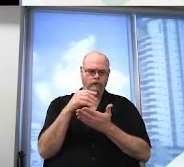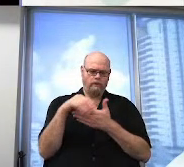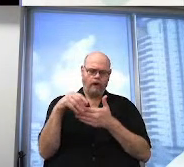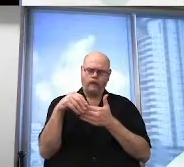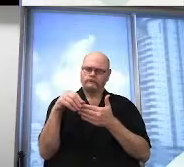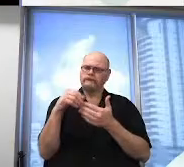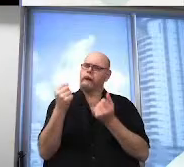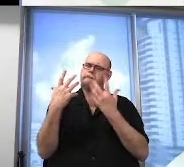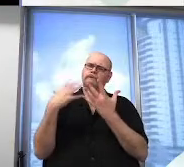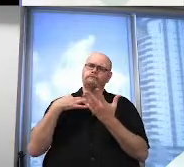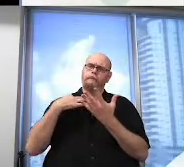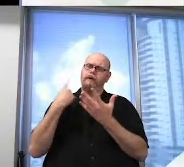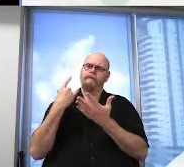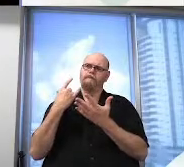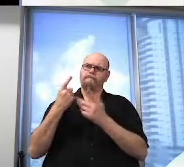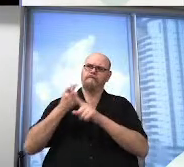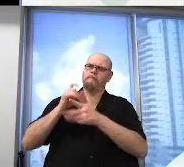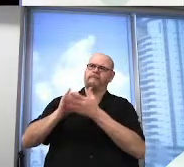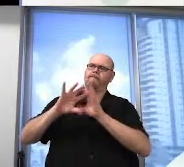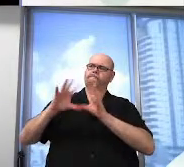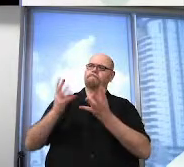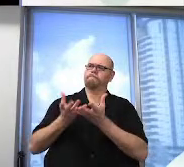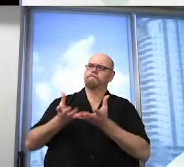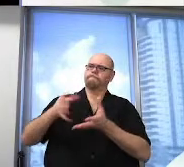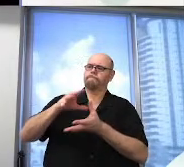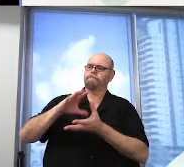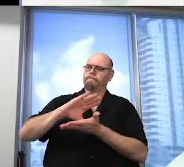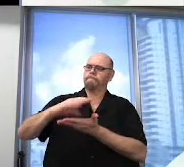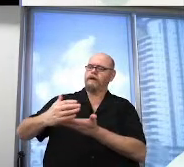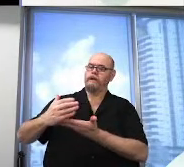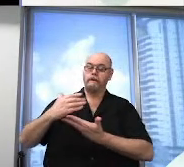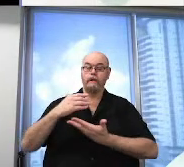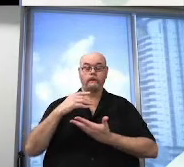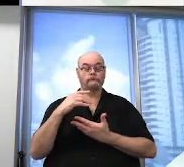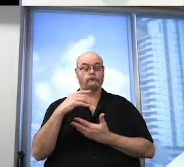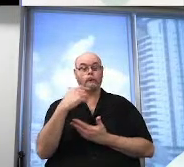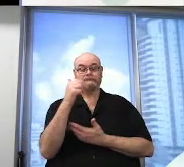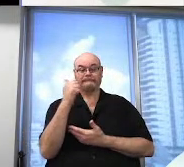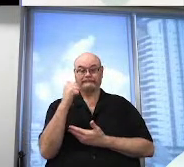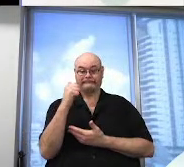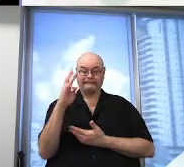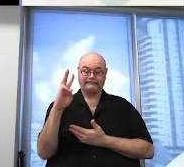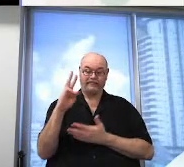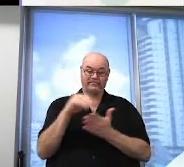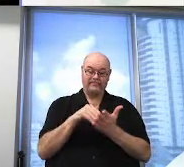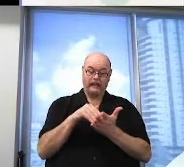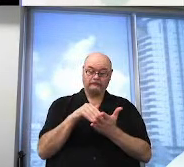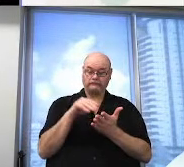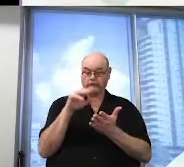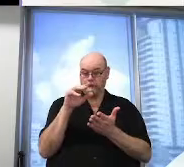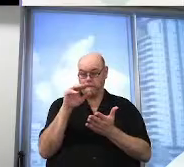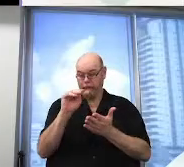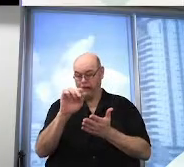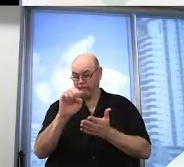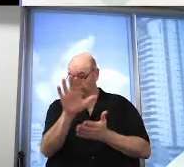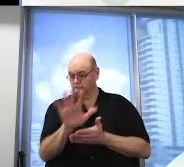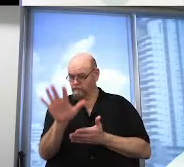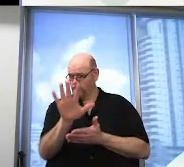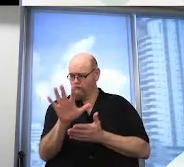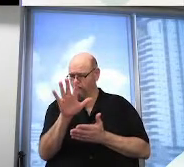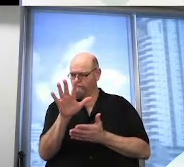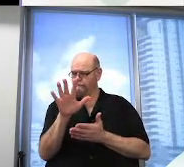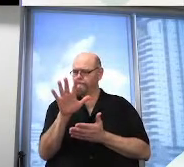it that you have applied for so far? So in general, the 16,000 miles, I'll use that as a rough number